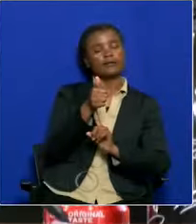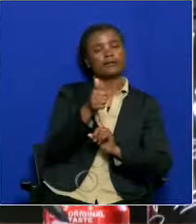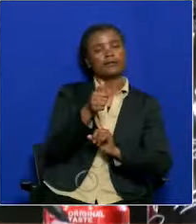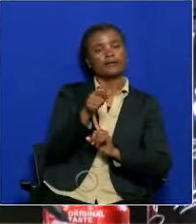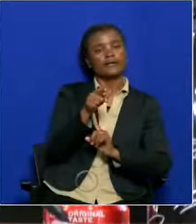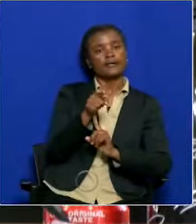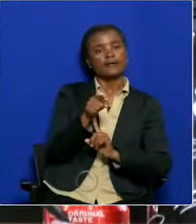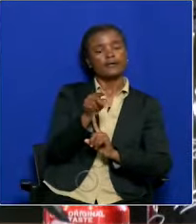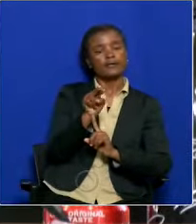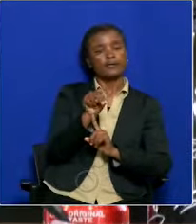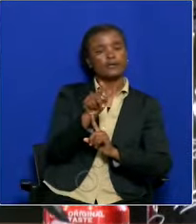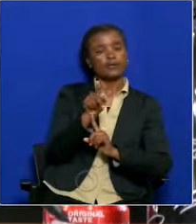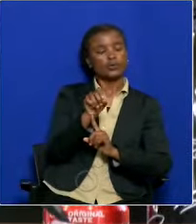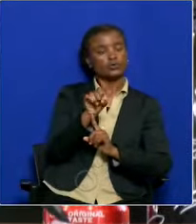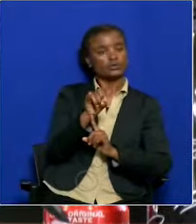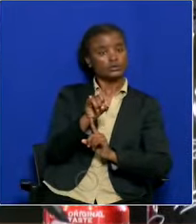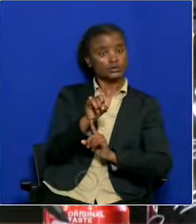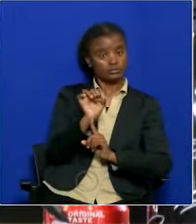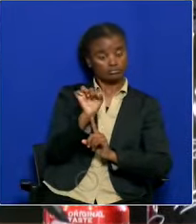Nkosi,